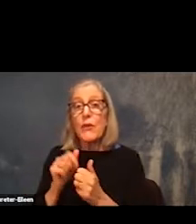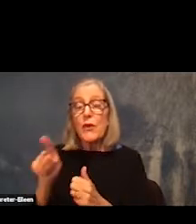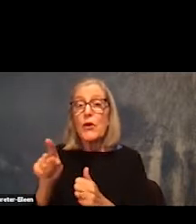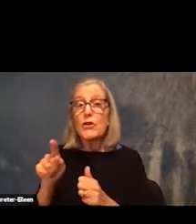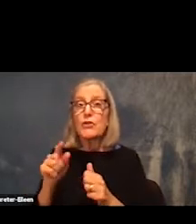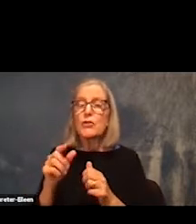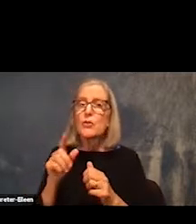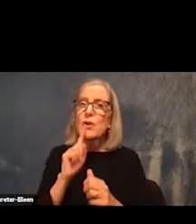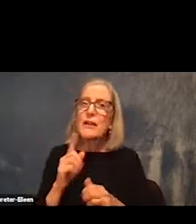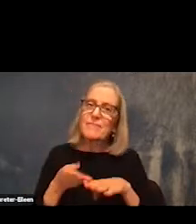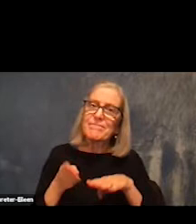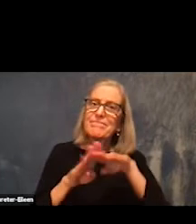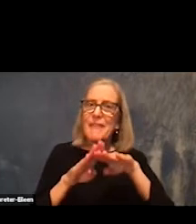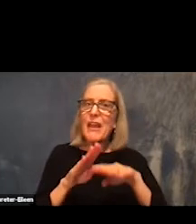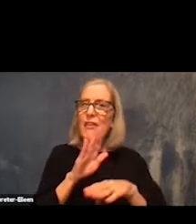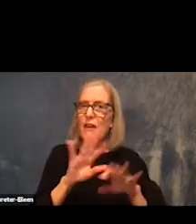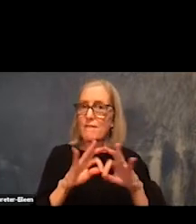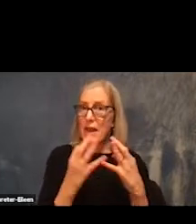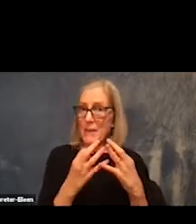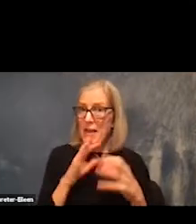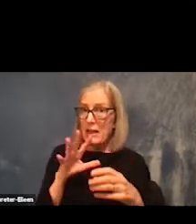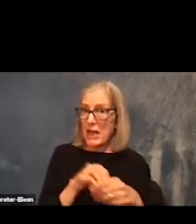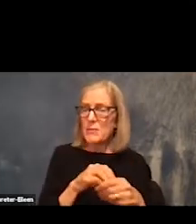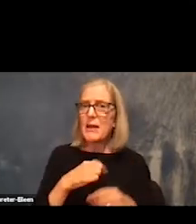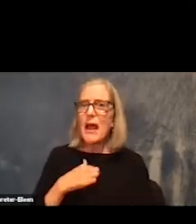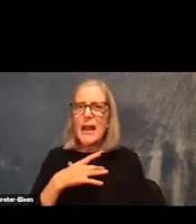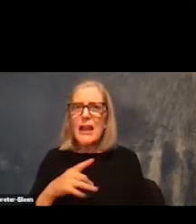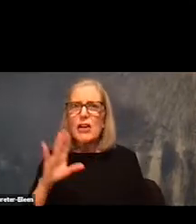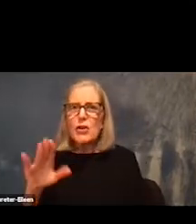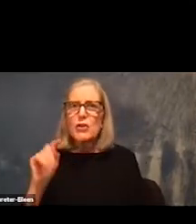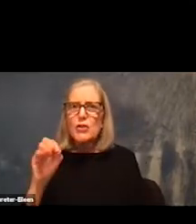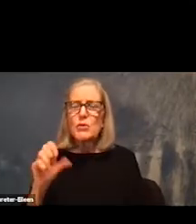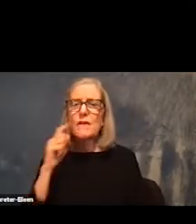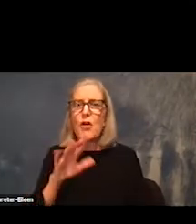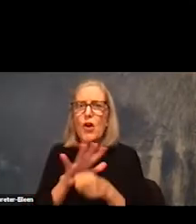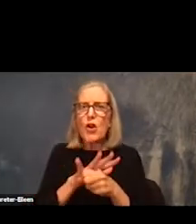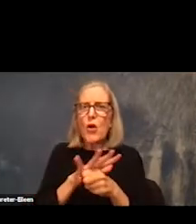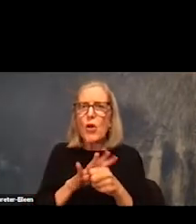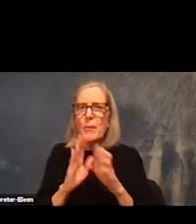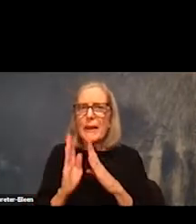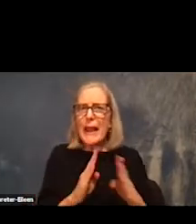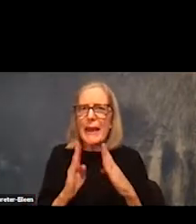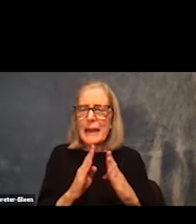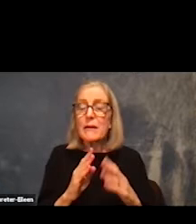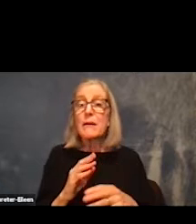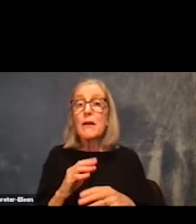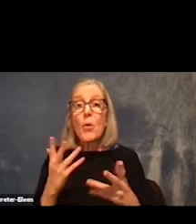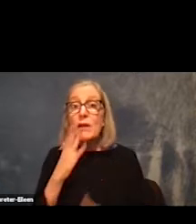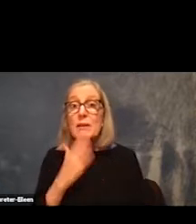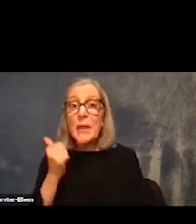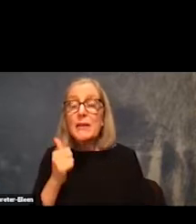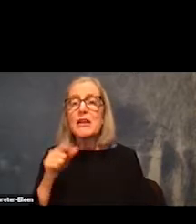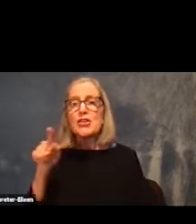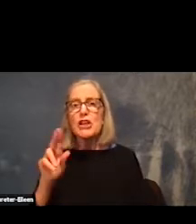engagement. I really liked the tool she shared for local strategic planning, but what I liked best was she used a problem of